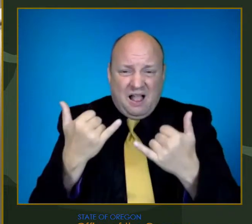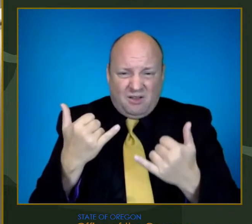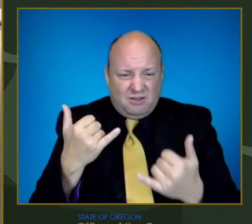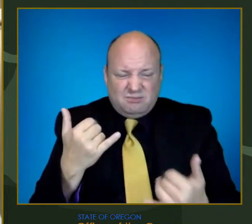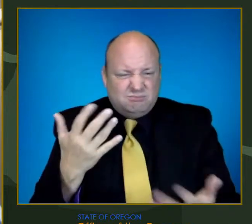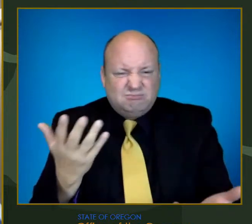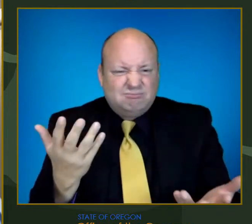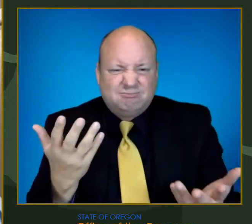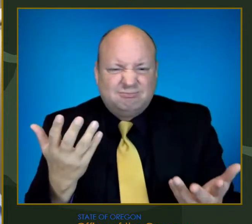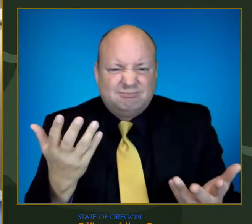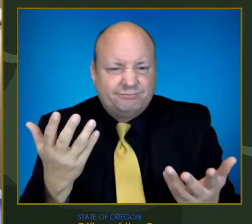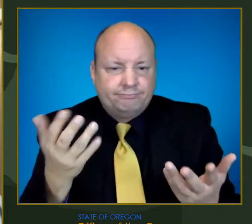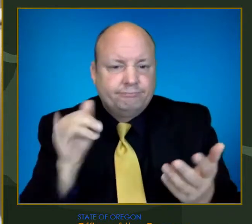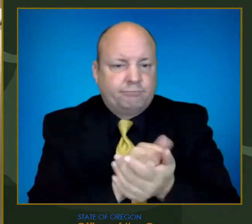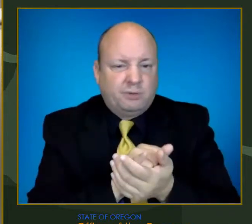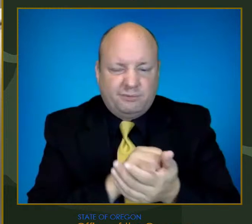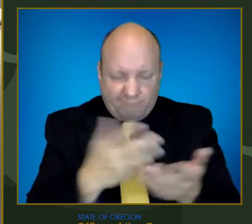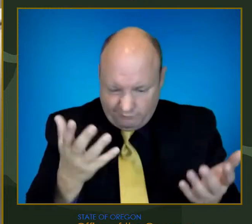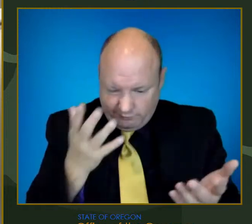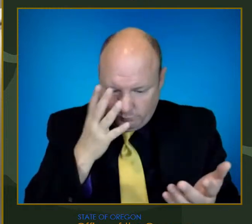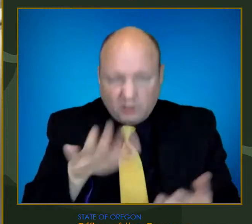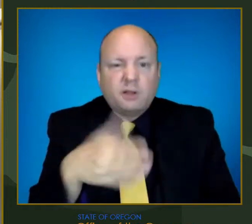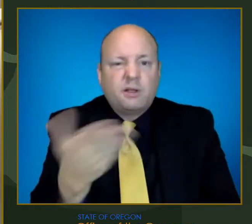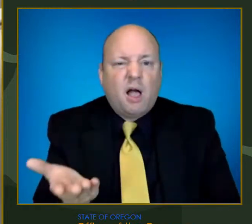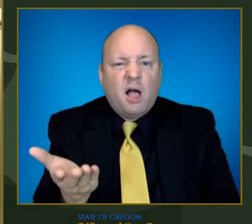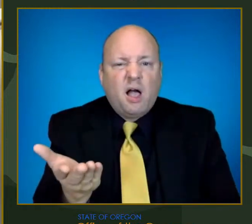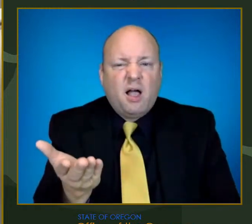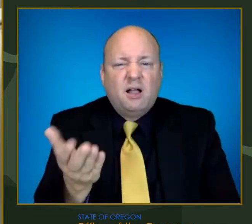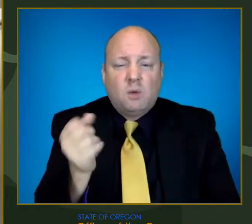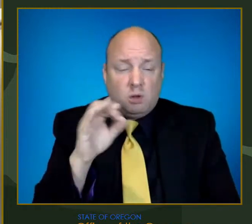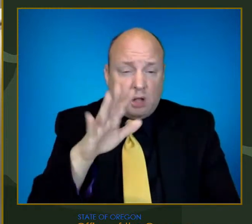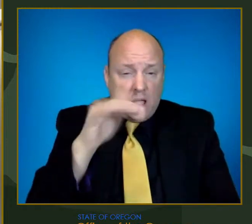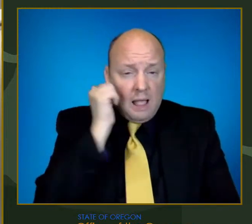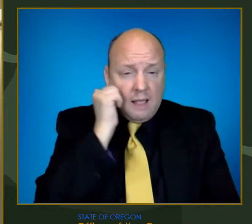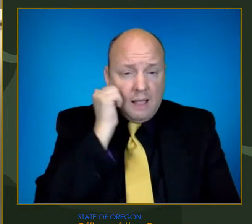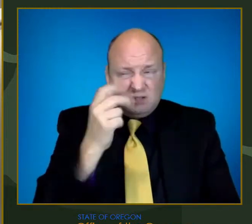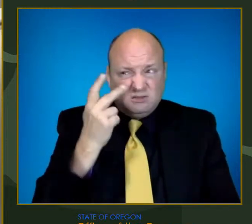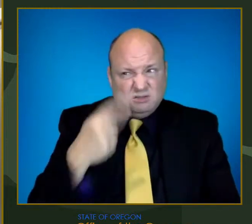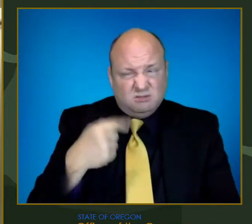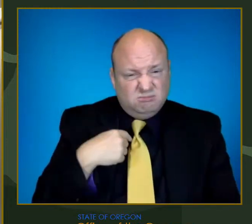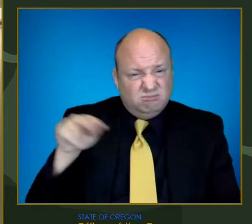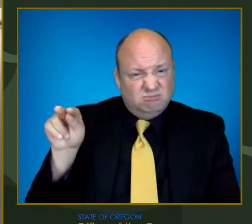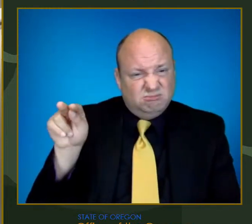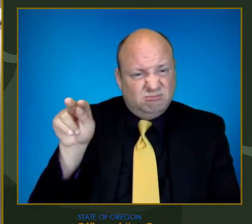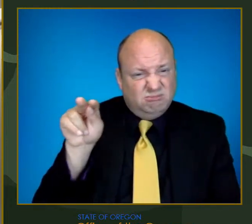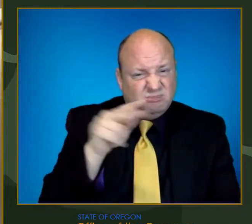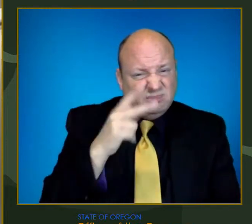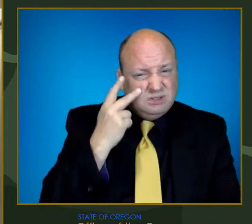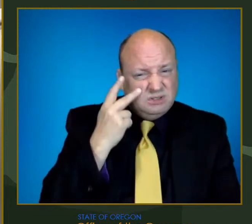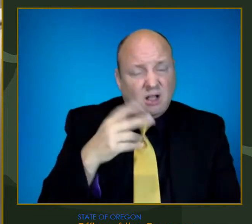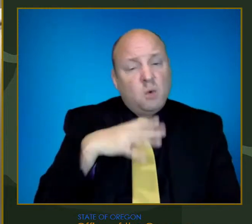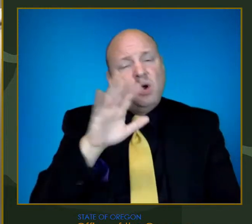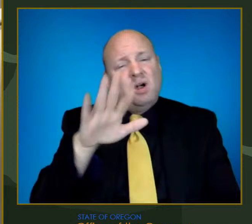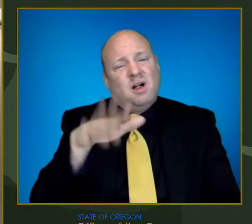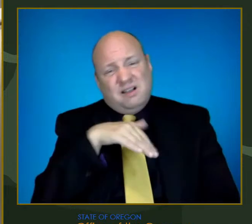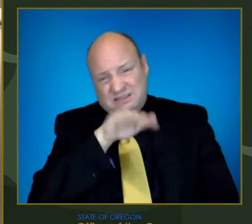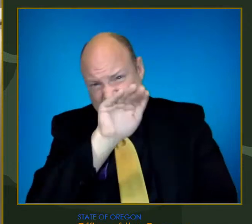what's happening in our hospitals and health systems. So here's my ask, and it's consistent with everything that you've heard already so far